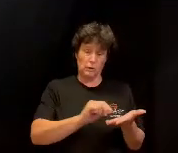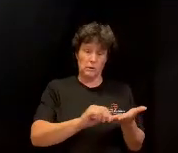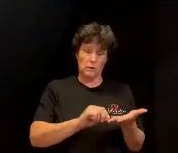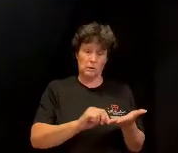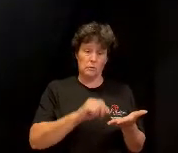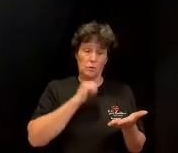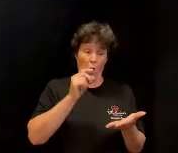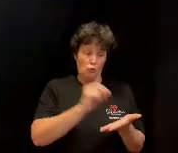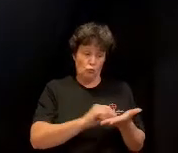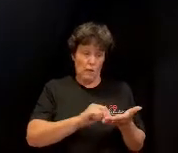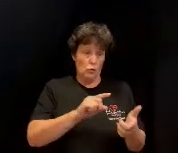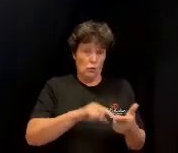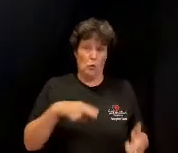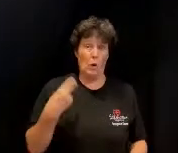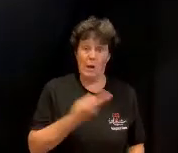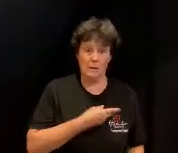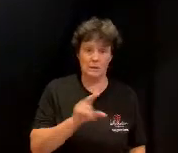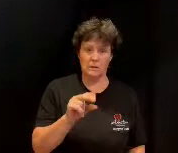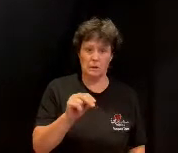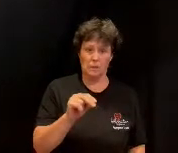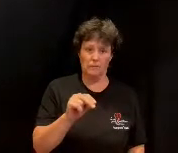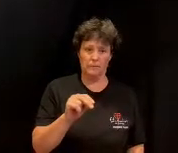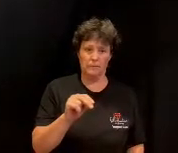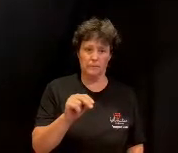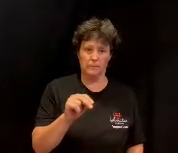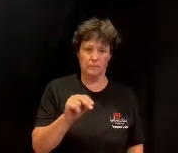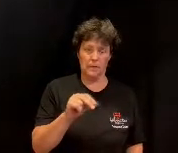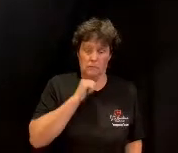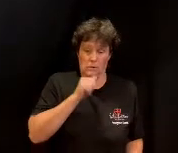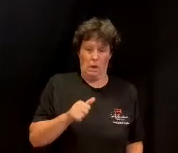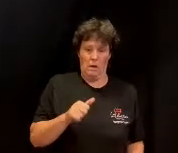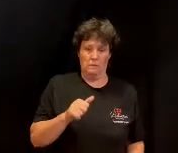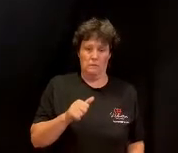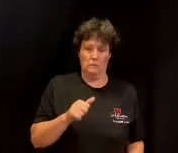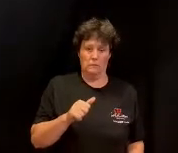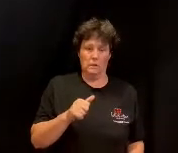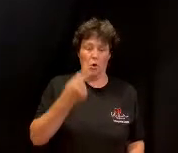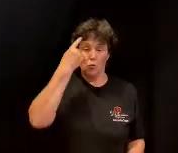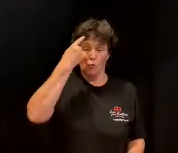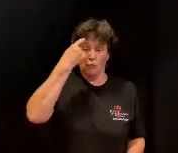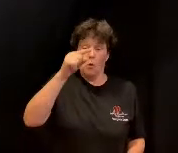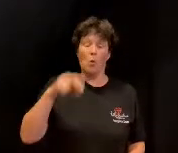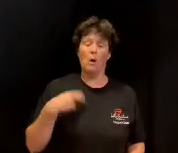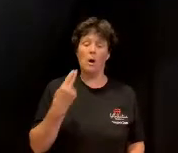us. The Bible was not written to us. It was written for us.